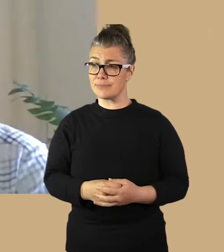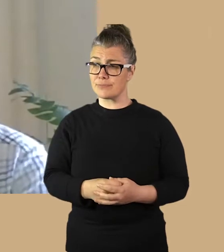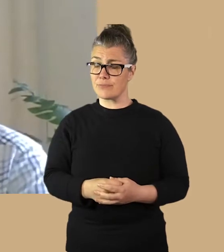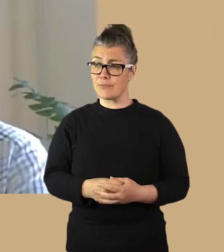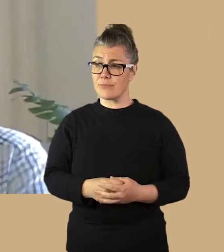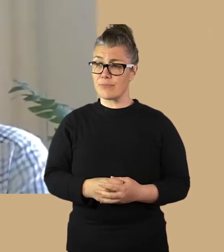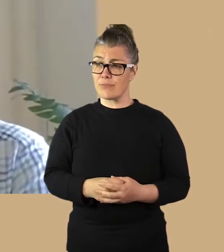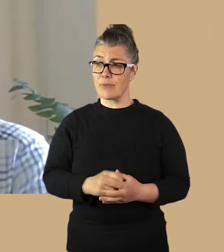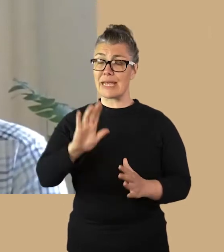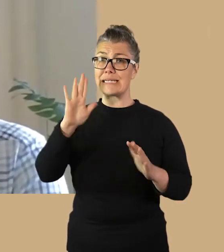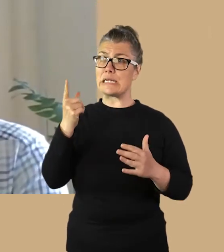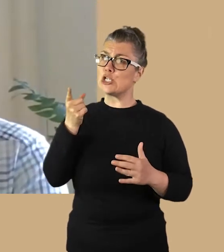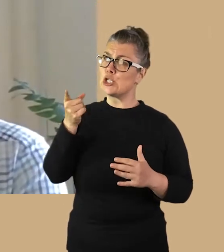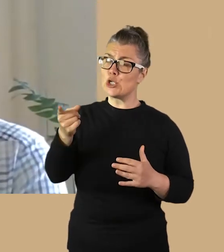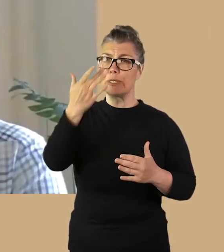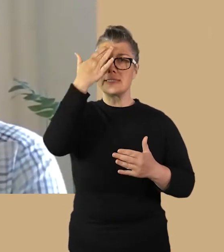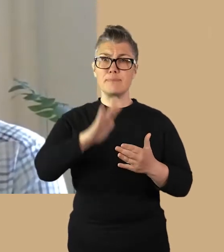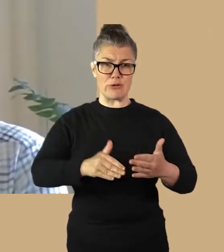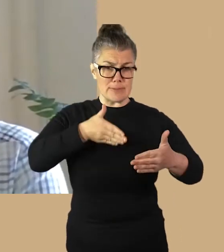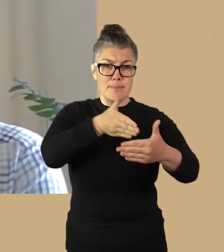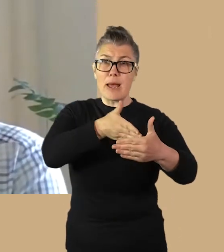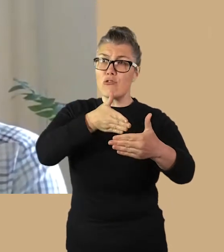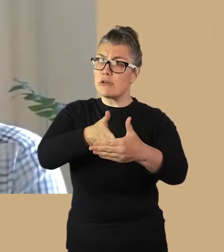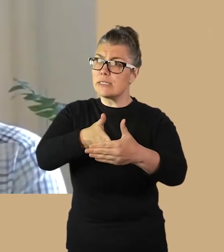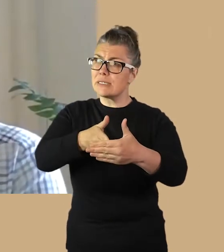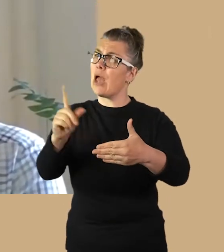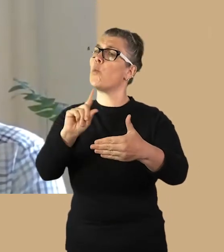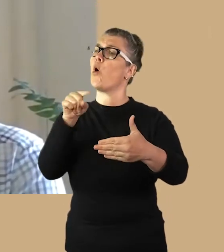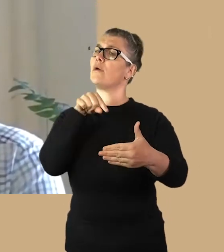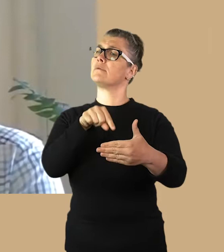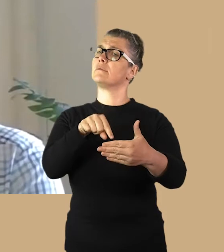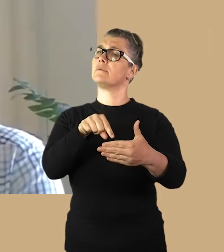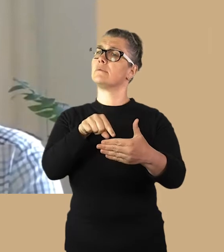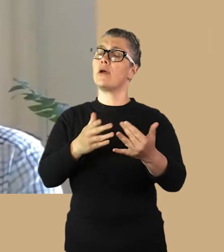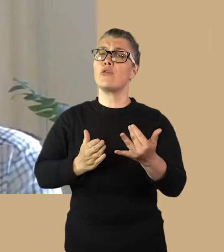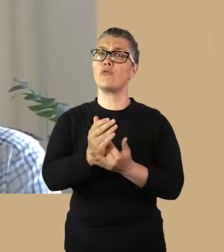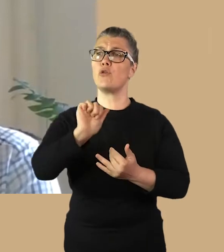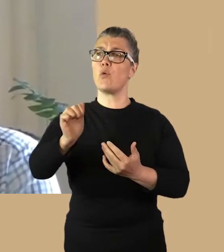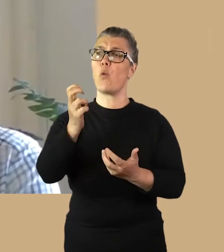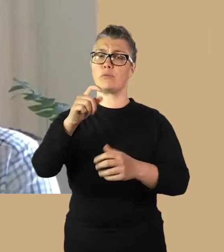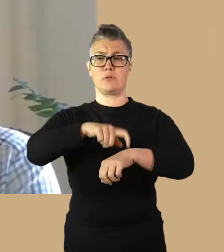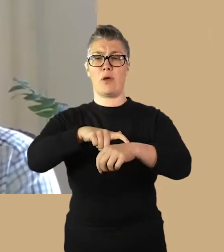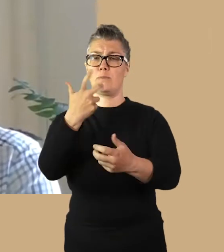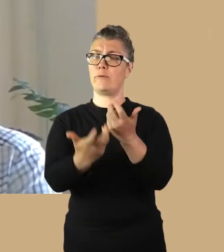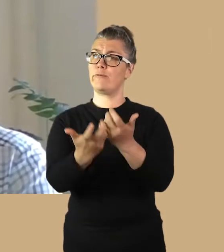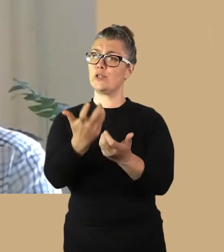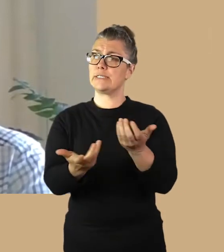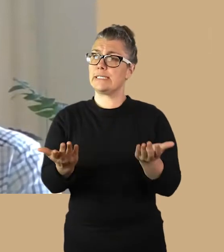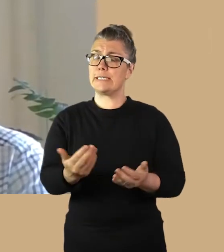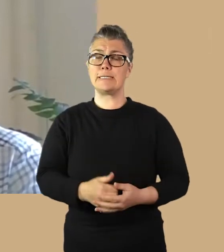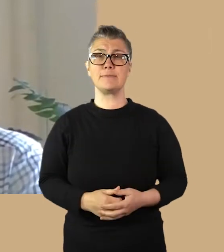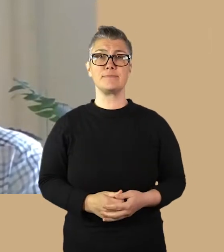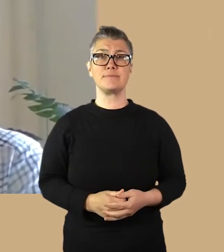Your first question will be, did you experience any barriers and can you identify them for us at any